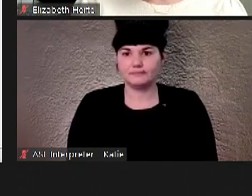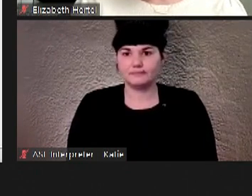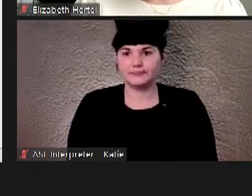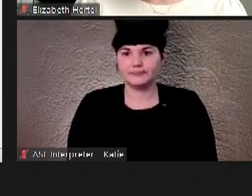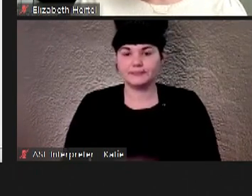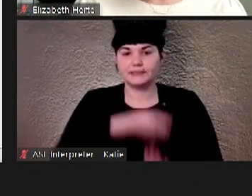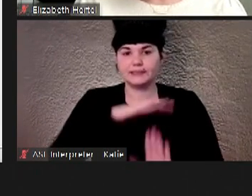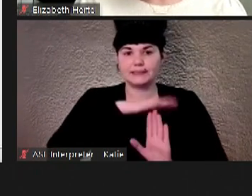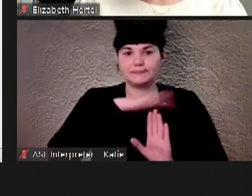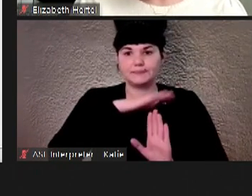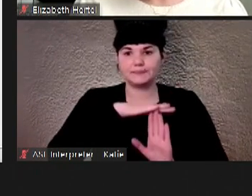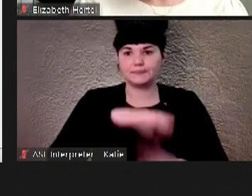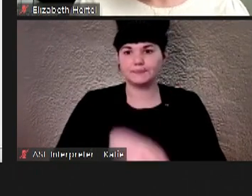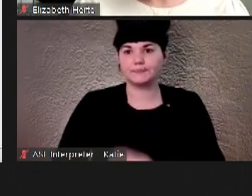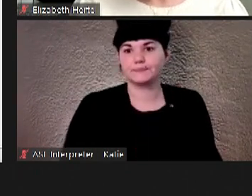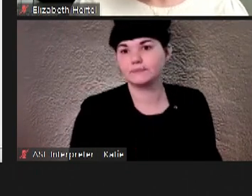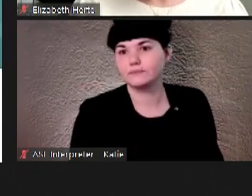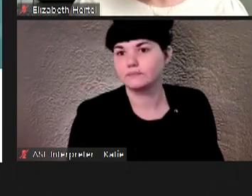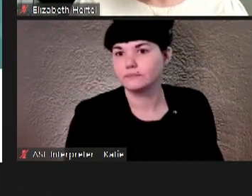top.